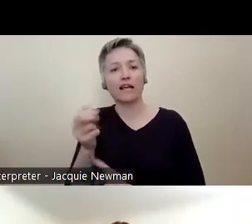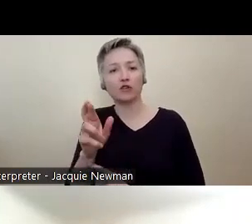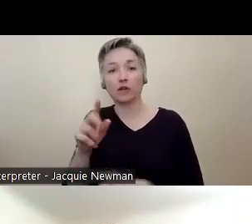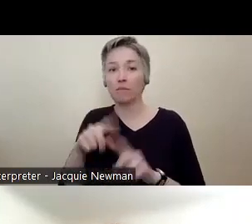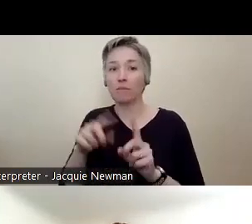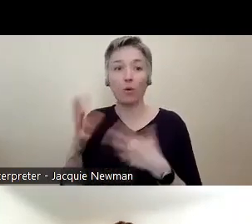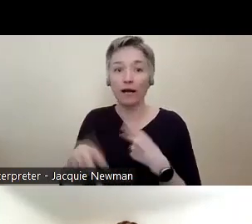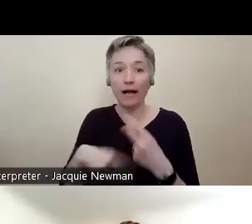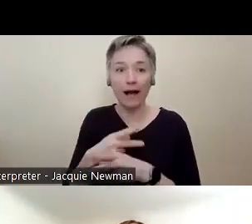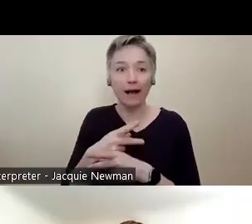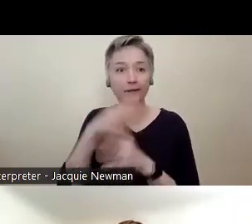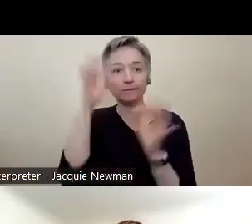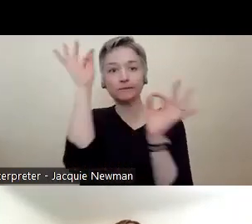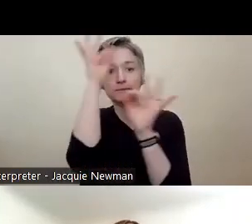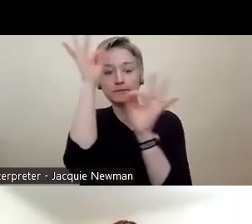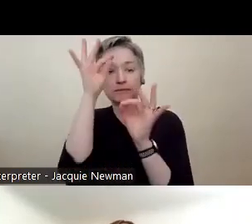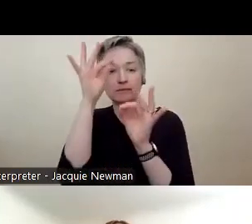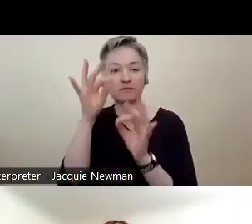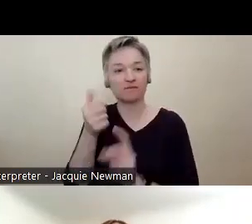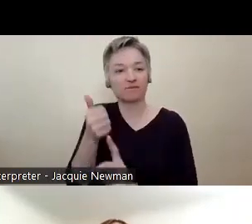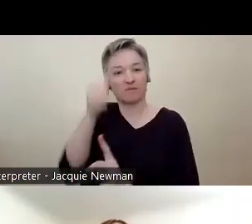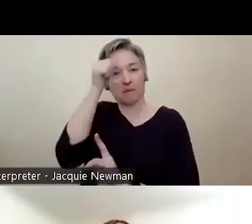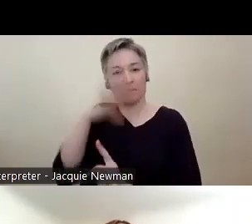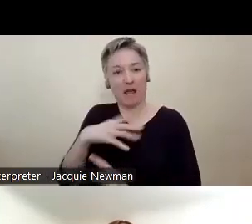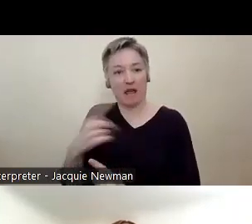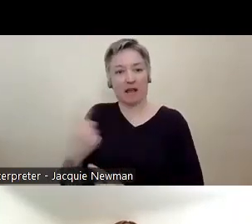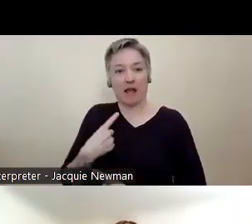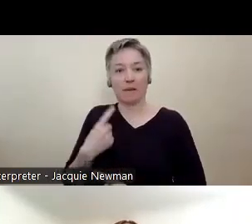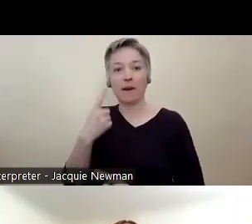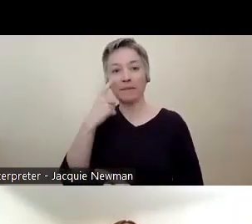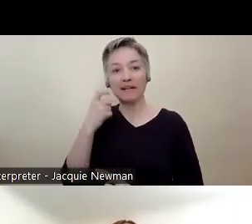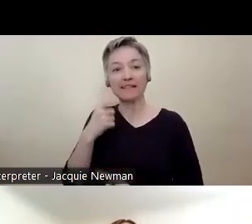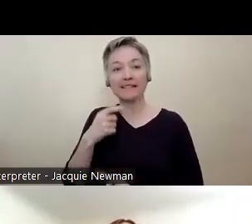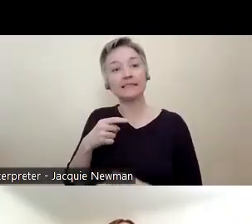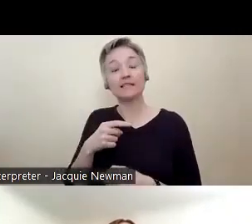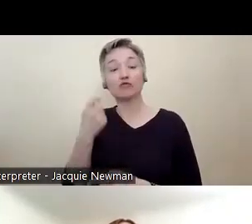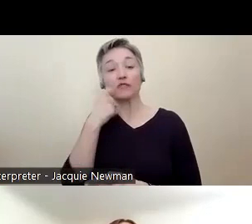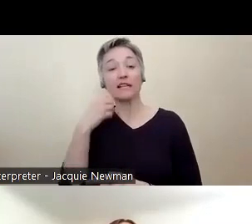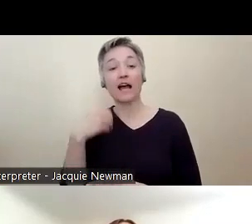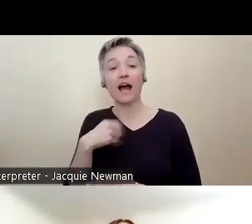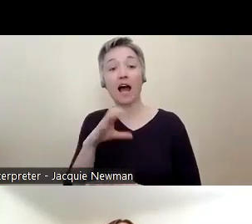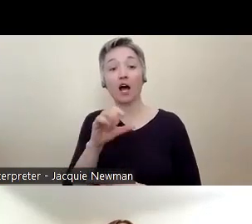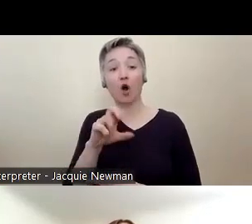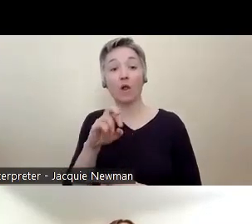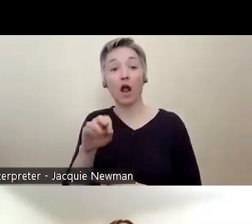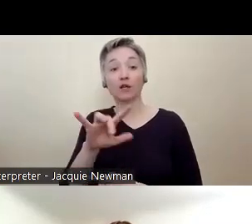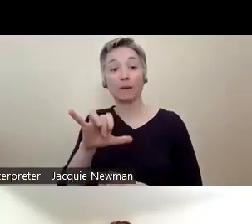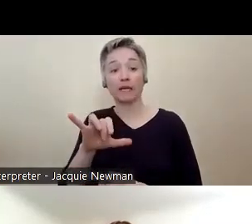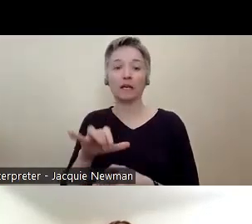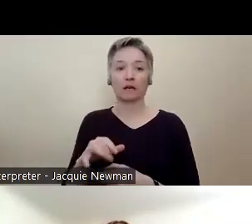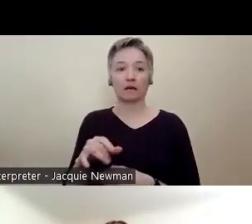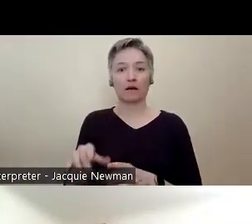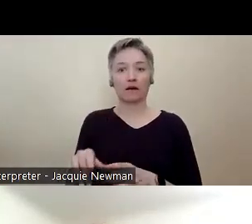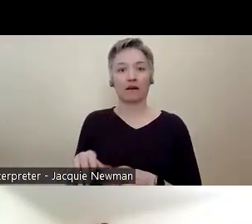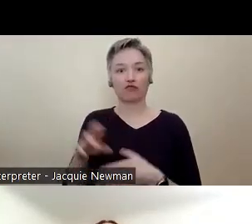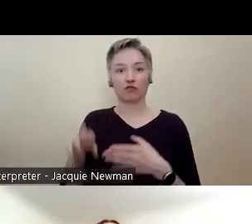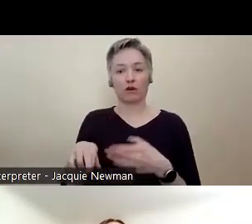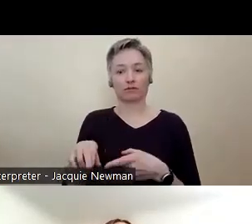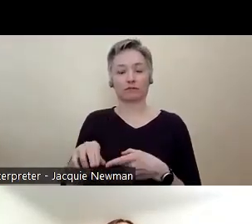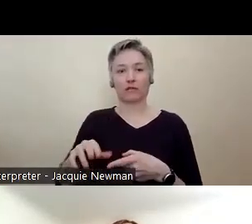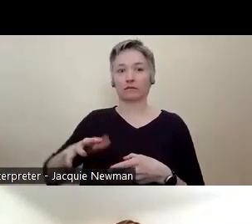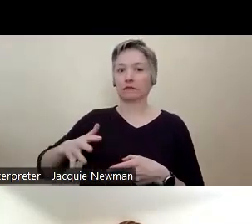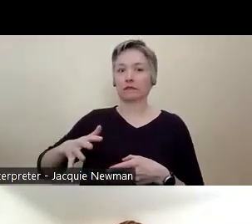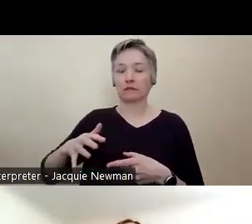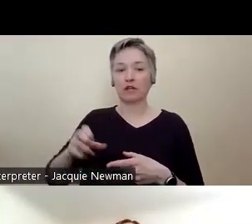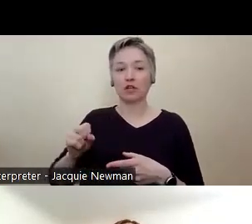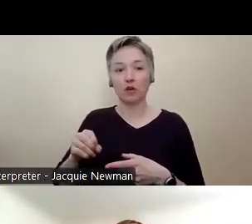kind it was. He came to me because of a concerning finding on a colonoscopy. And we met a couple weeks later because I asked him to go find